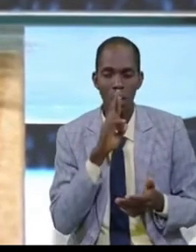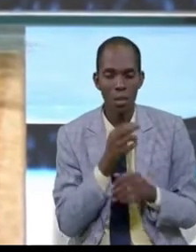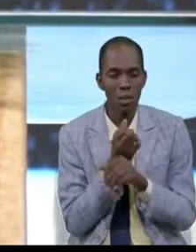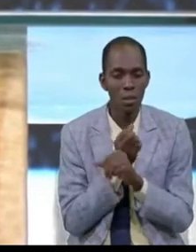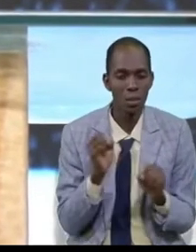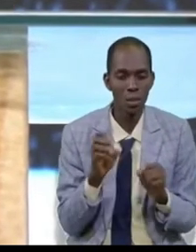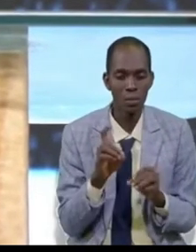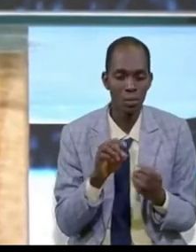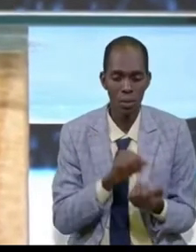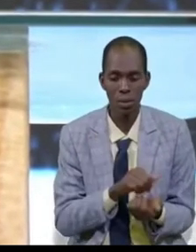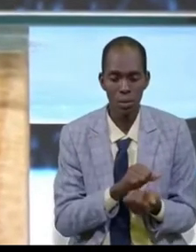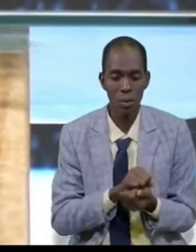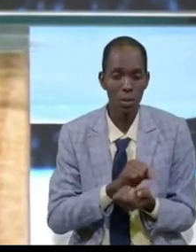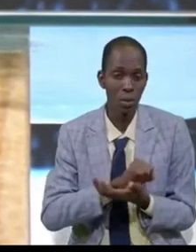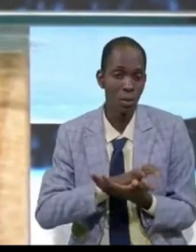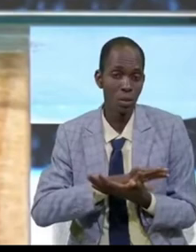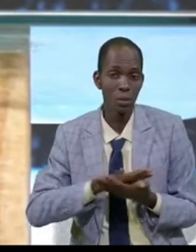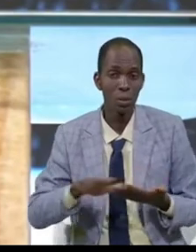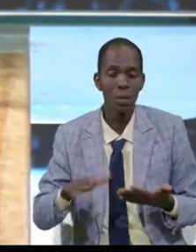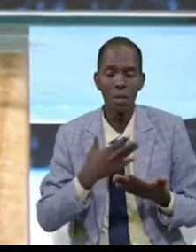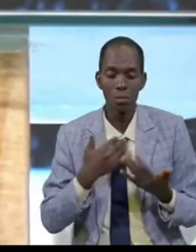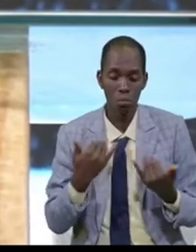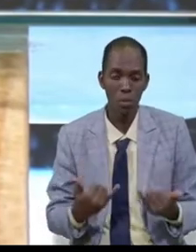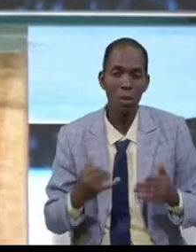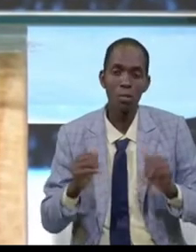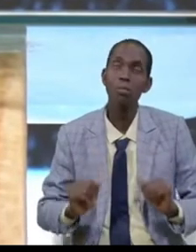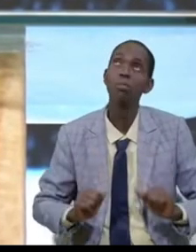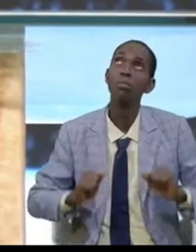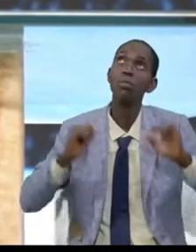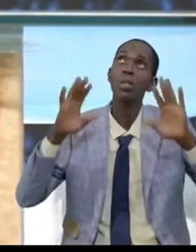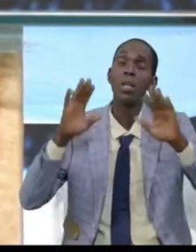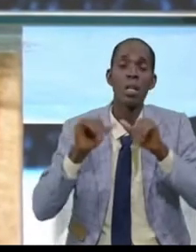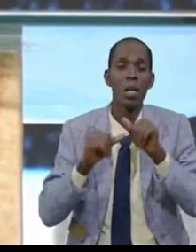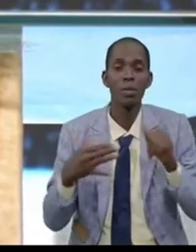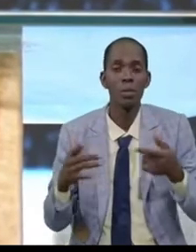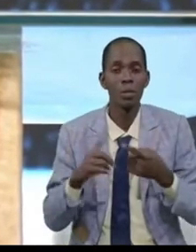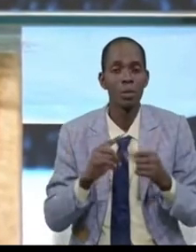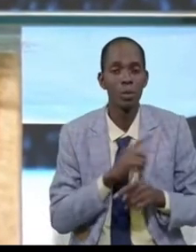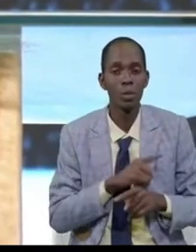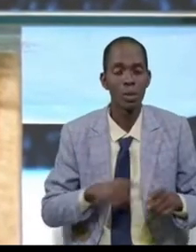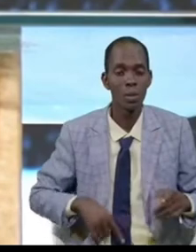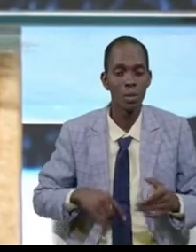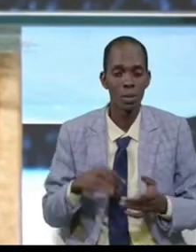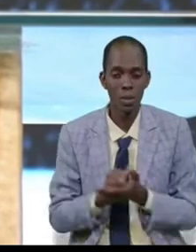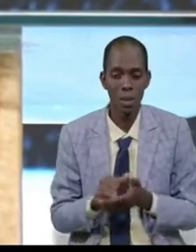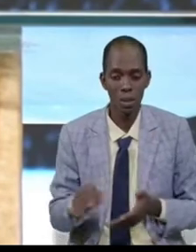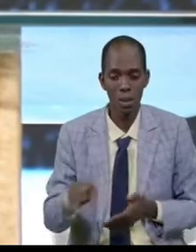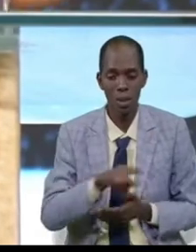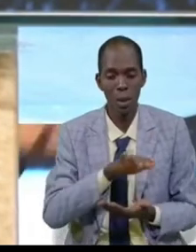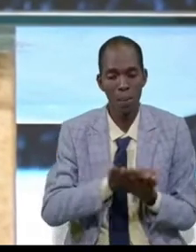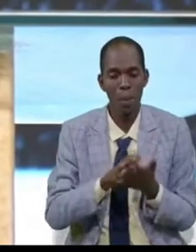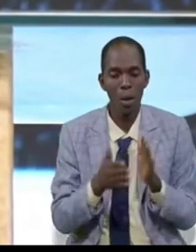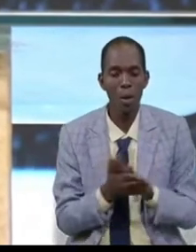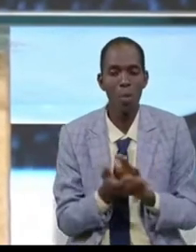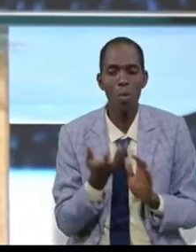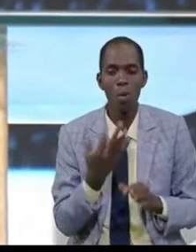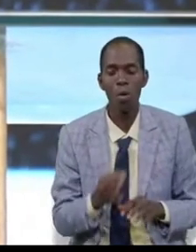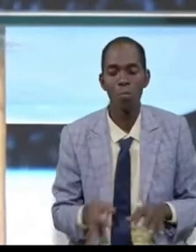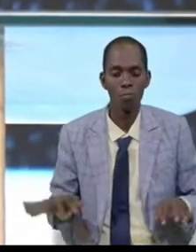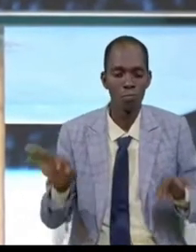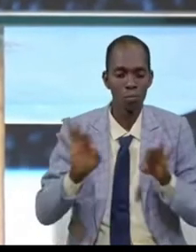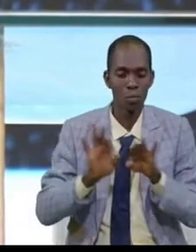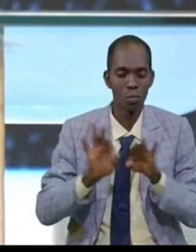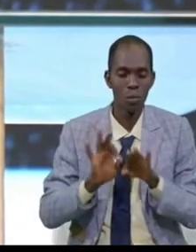sanctified, they now consecrate everything to the Lord, that they will become of benefit to the whole body